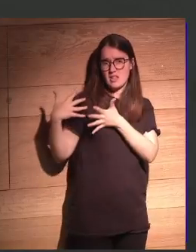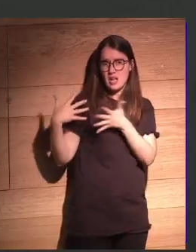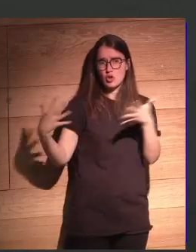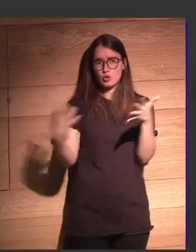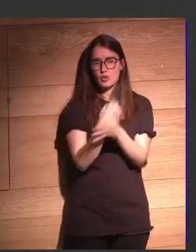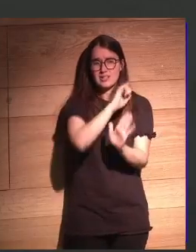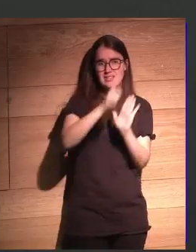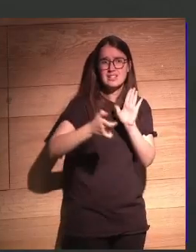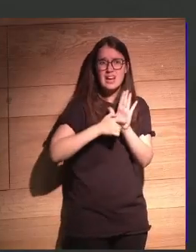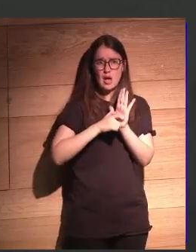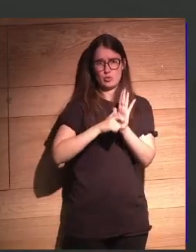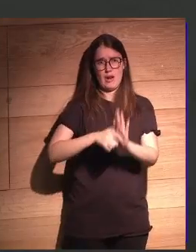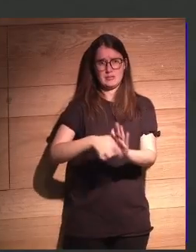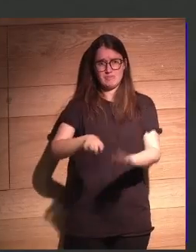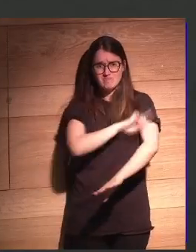have